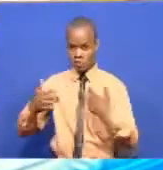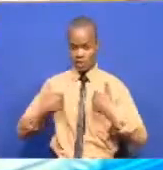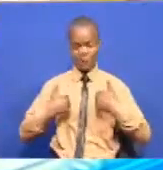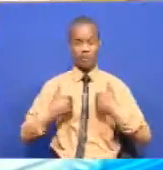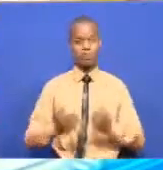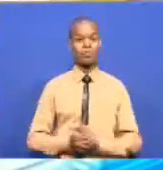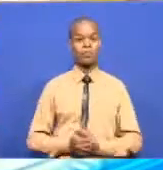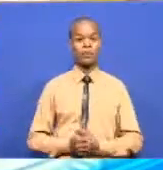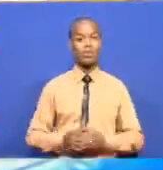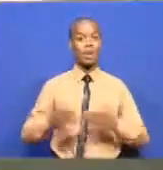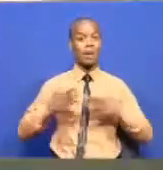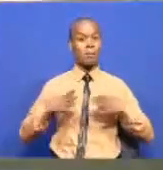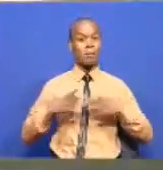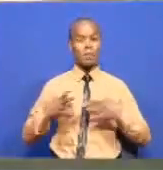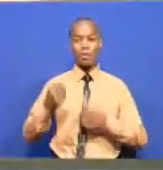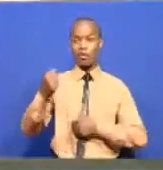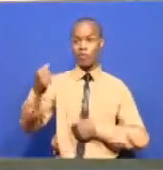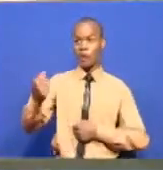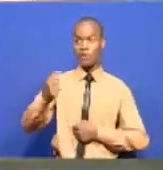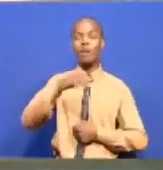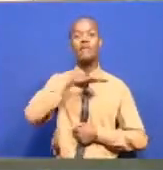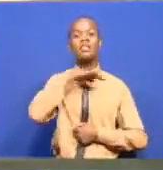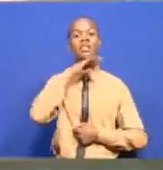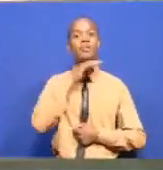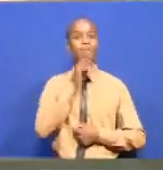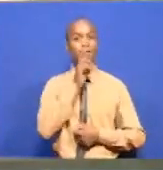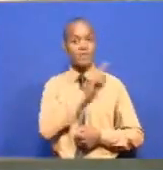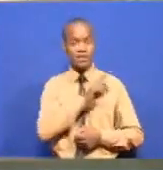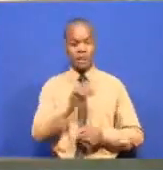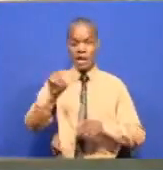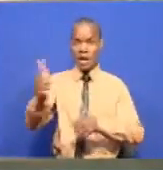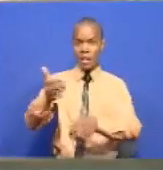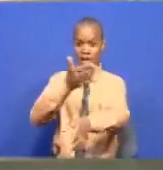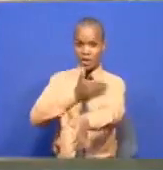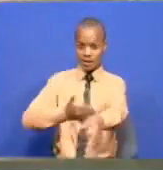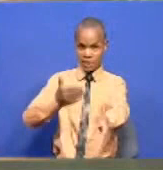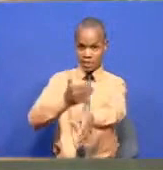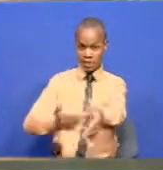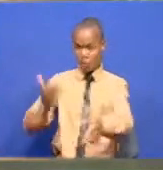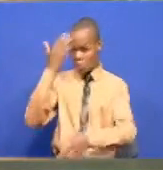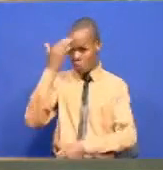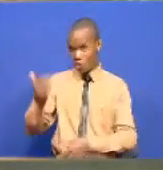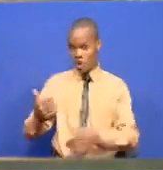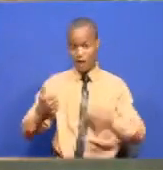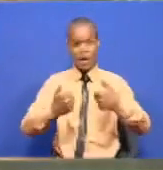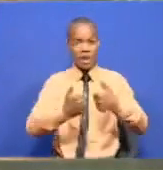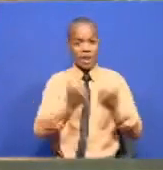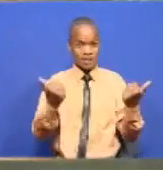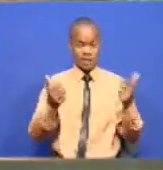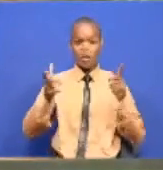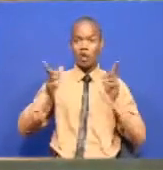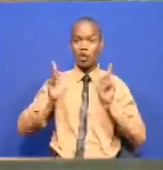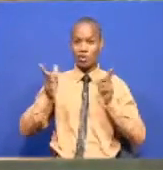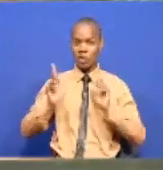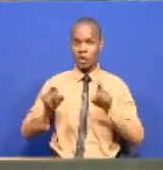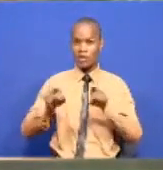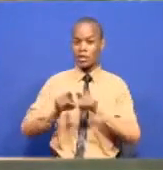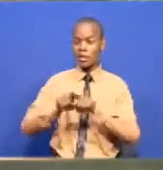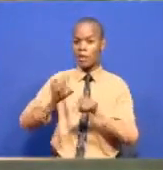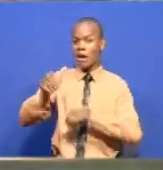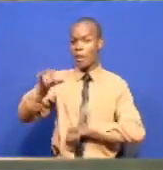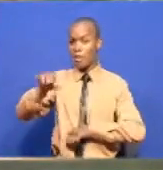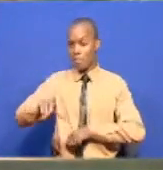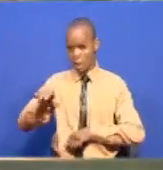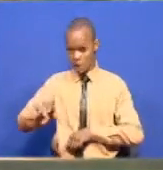Five people are feared dead and others seriously injured following a grisly road accident involving a lorry and two 14-seater